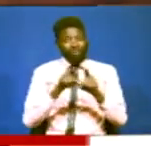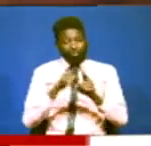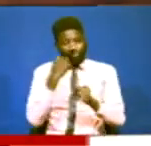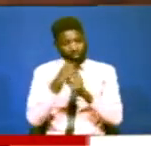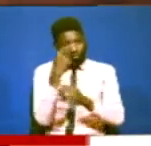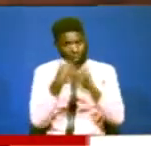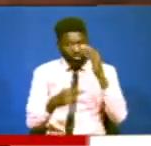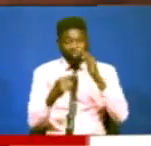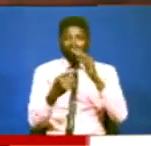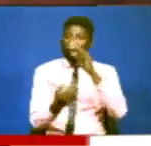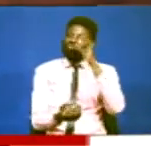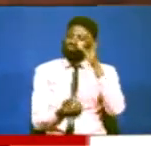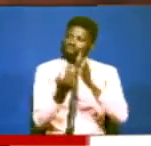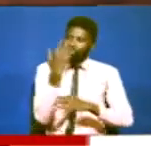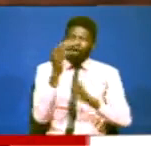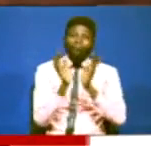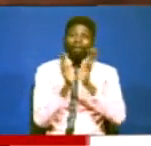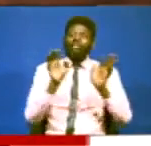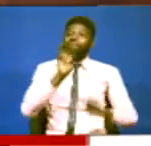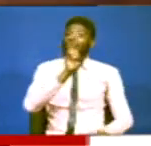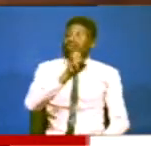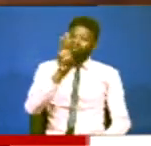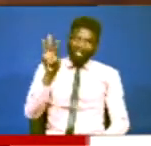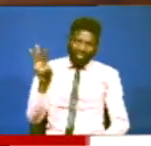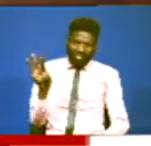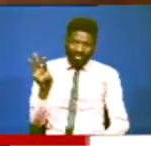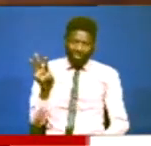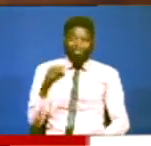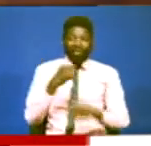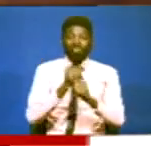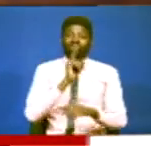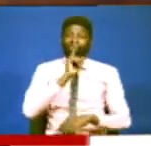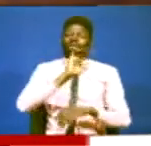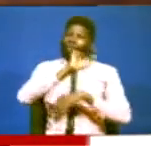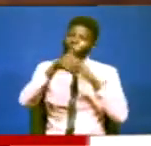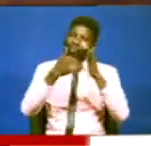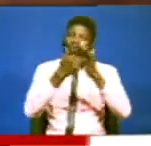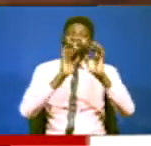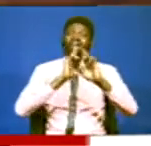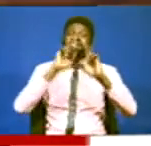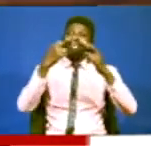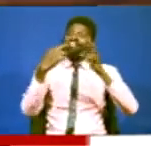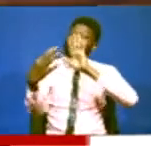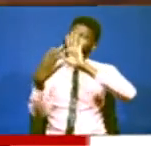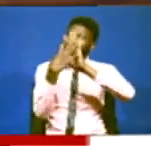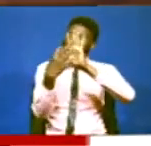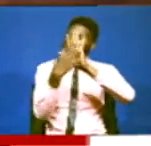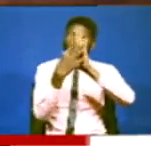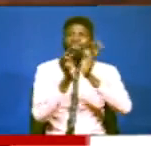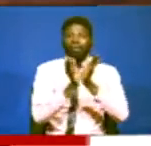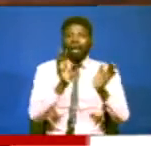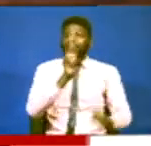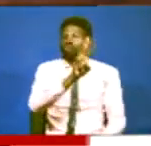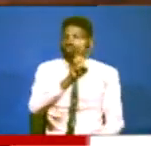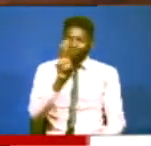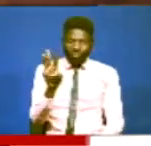portal to ensure that all the results are deposited in the public portal, and anybody